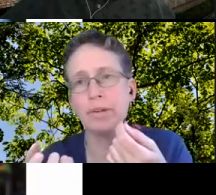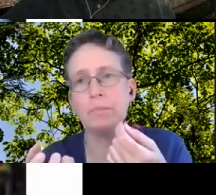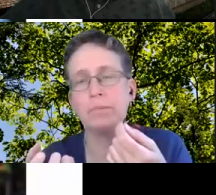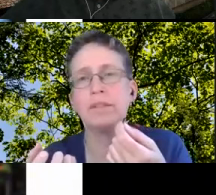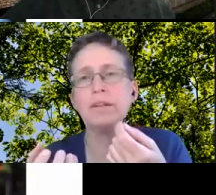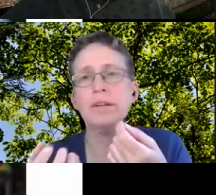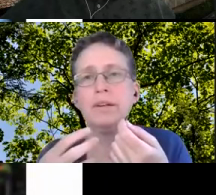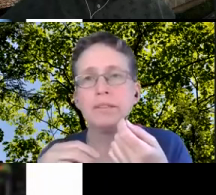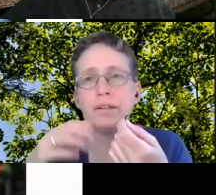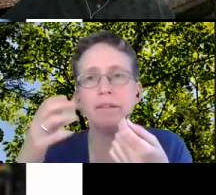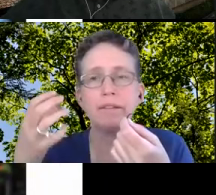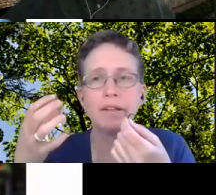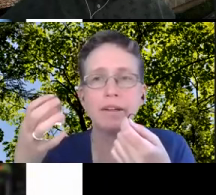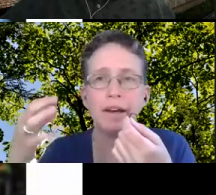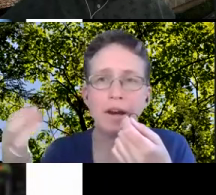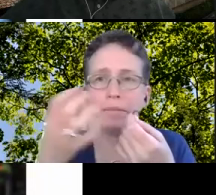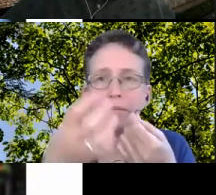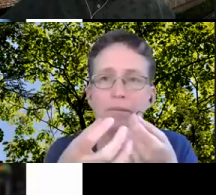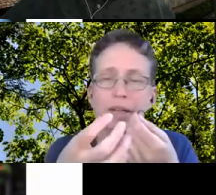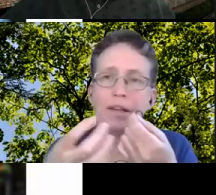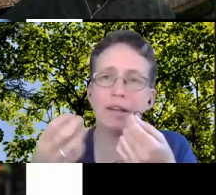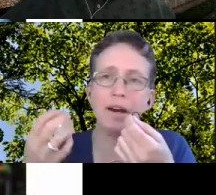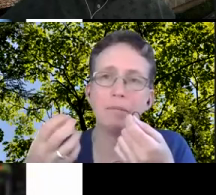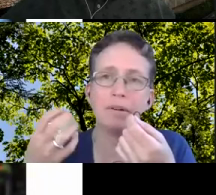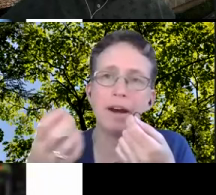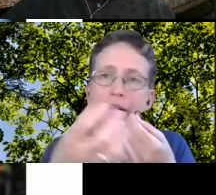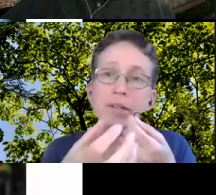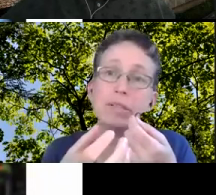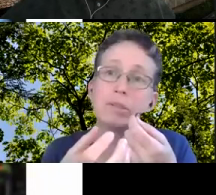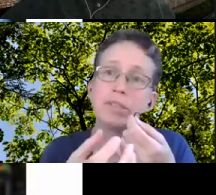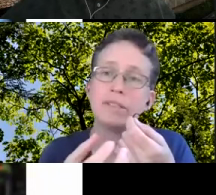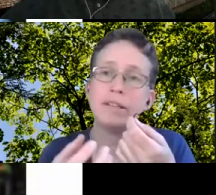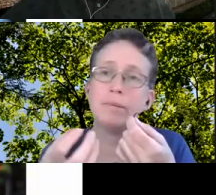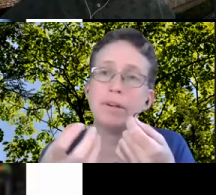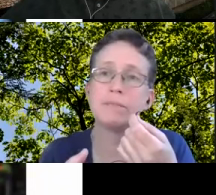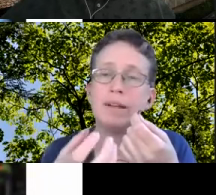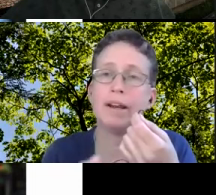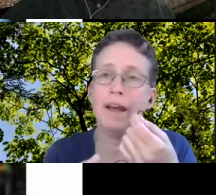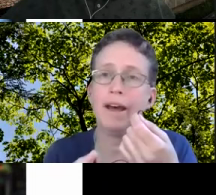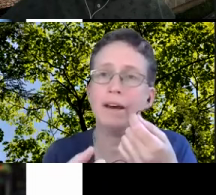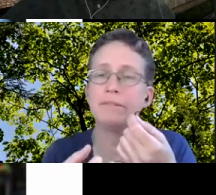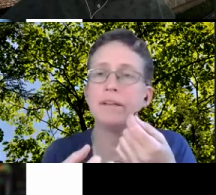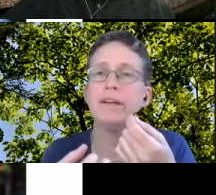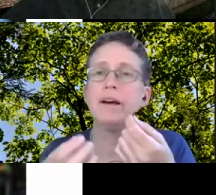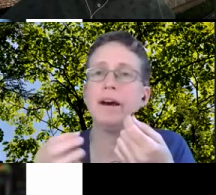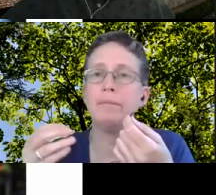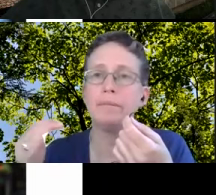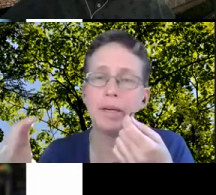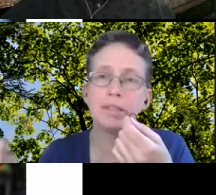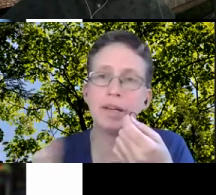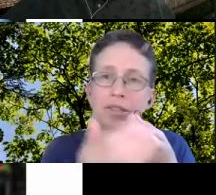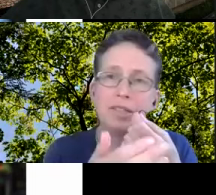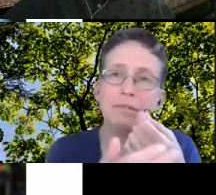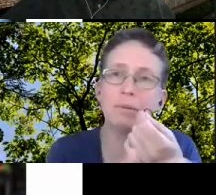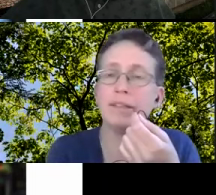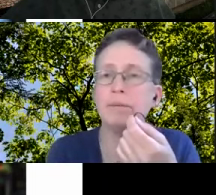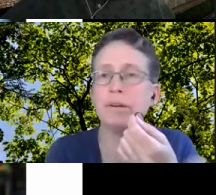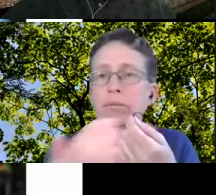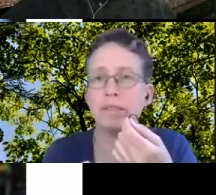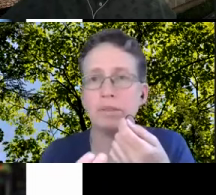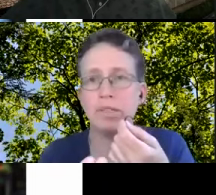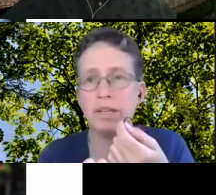neighborhood groups to help provide resources that neighborhoods may not have, but to achieve what